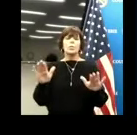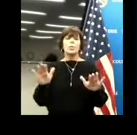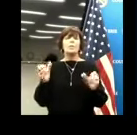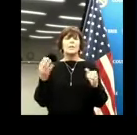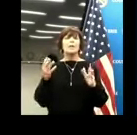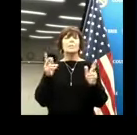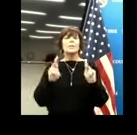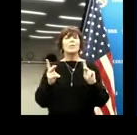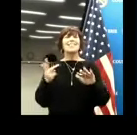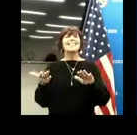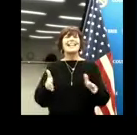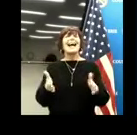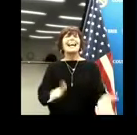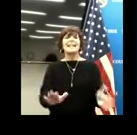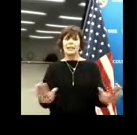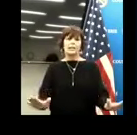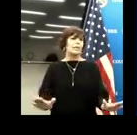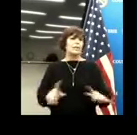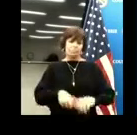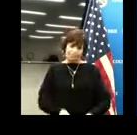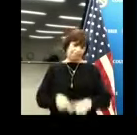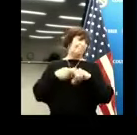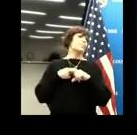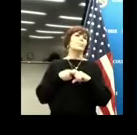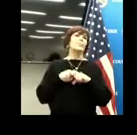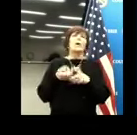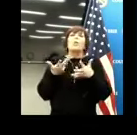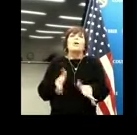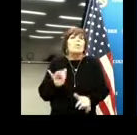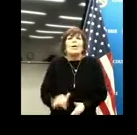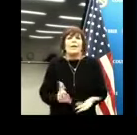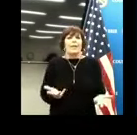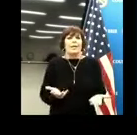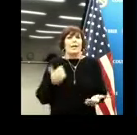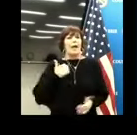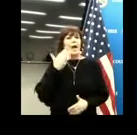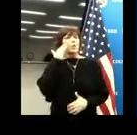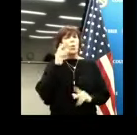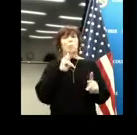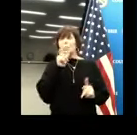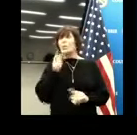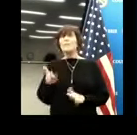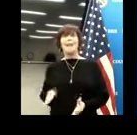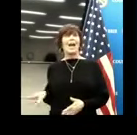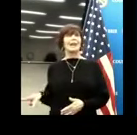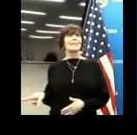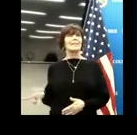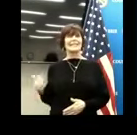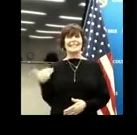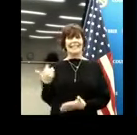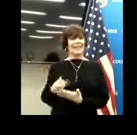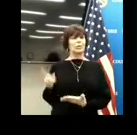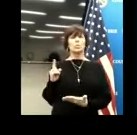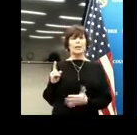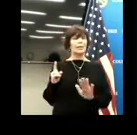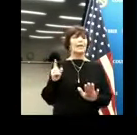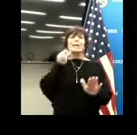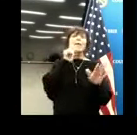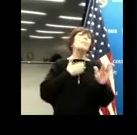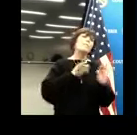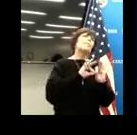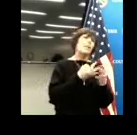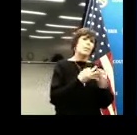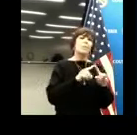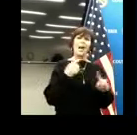deaths. And none of us want to deal with that. I know people who died in the last week, not family members,